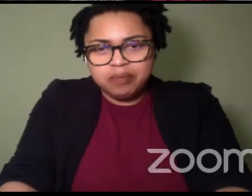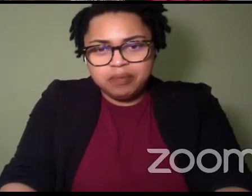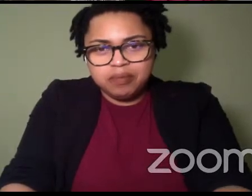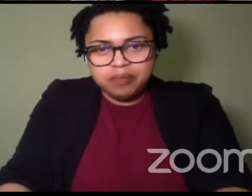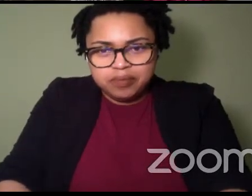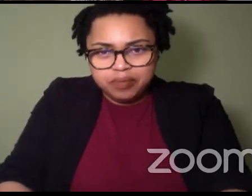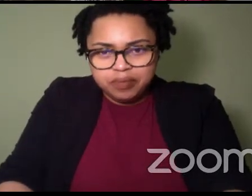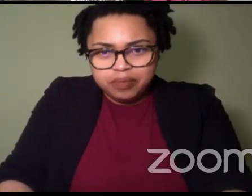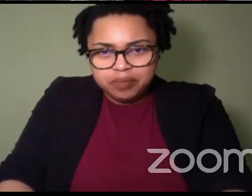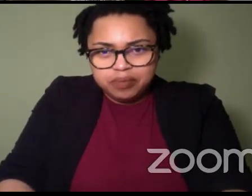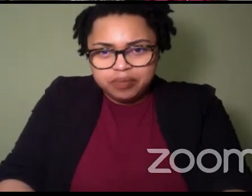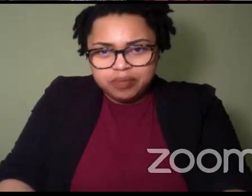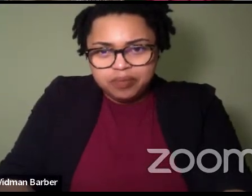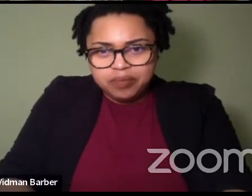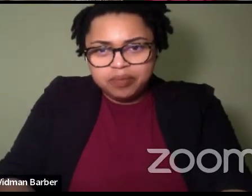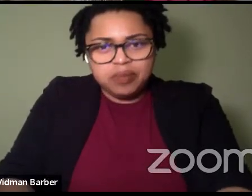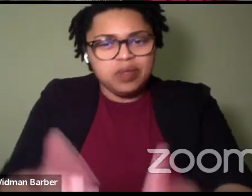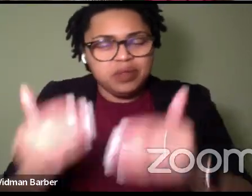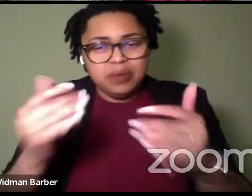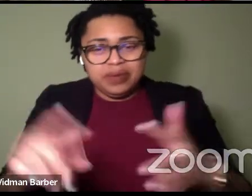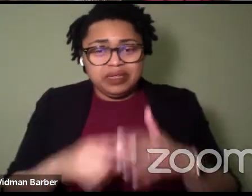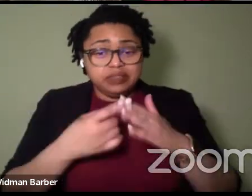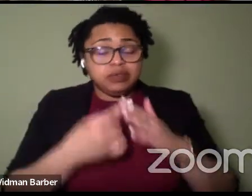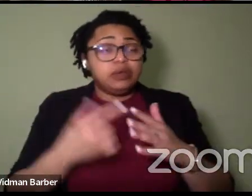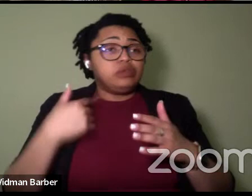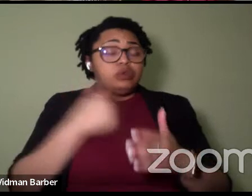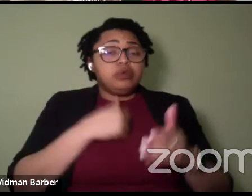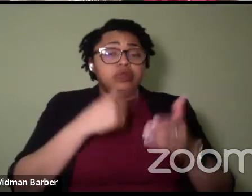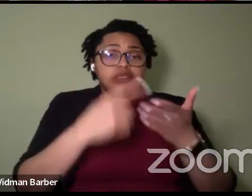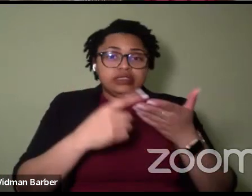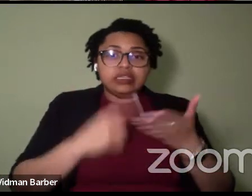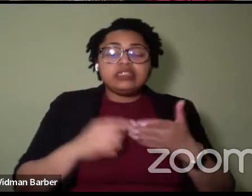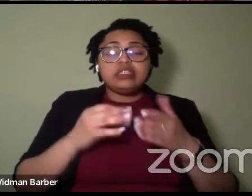and lessons from plants. What inspired